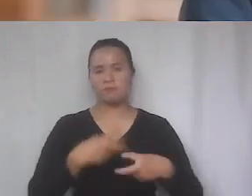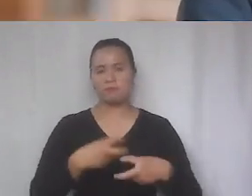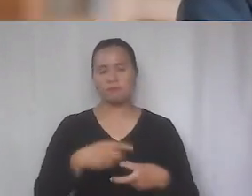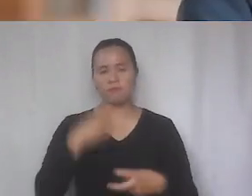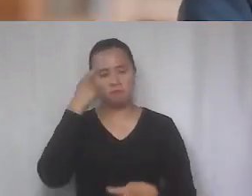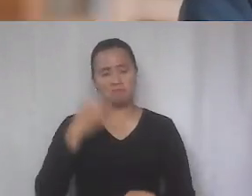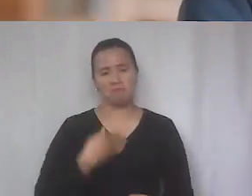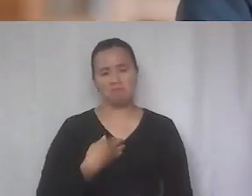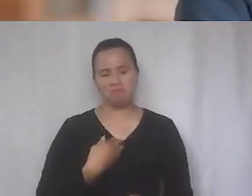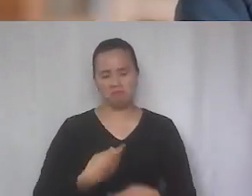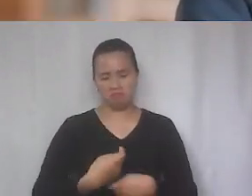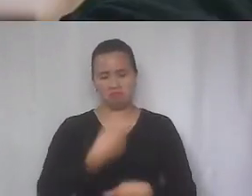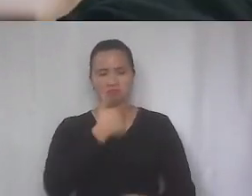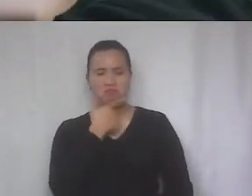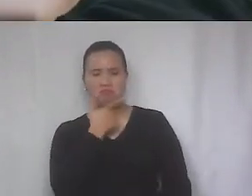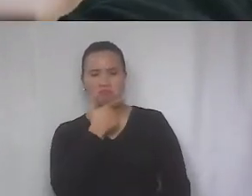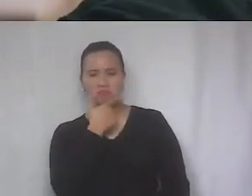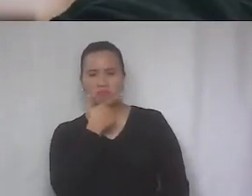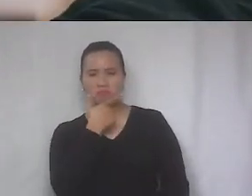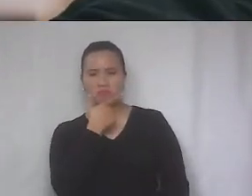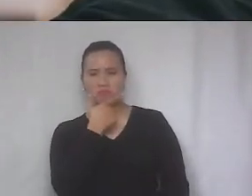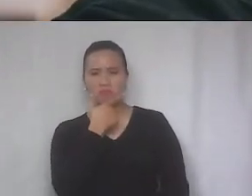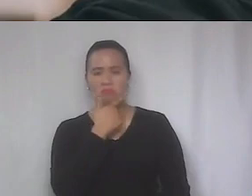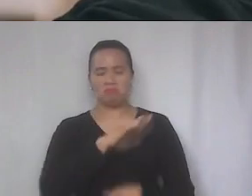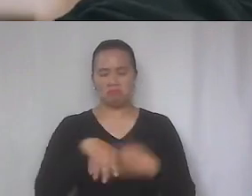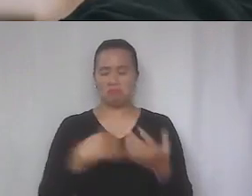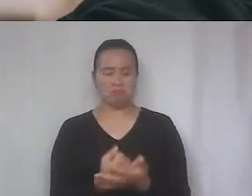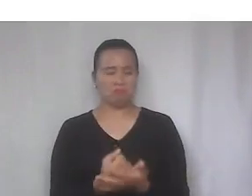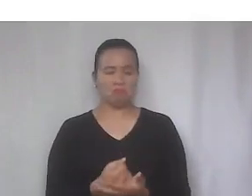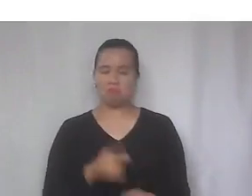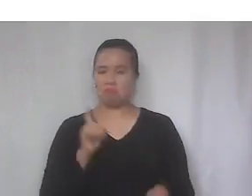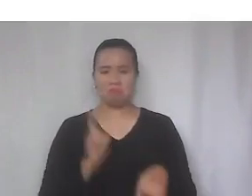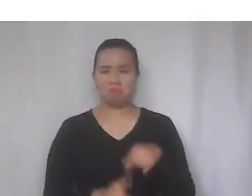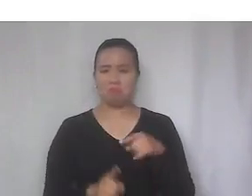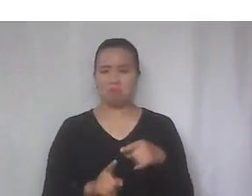read sometimes. Well, they knew how to read, and I didn't.